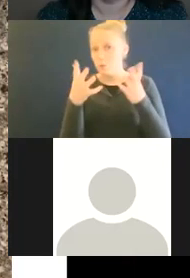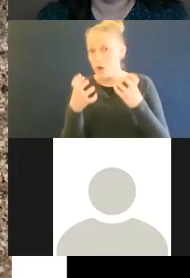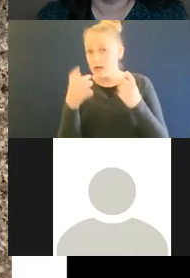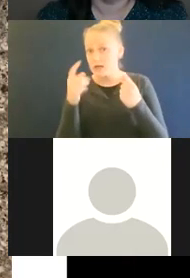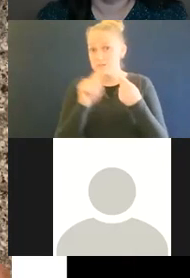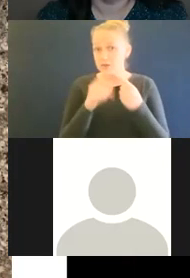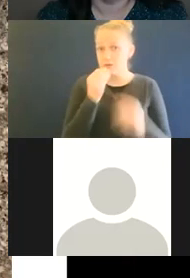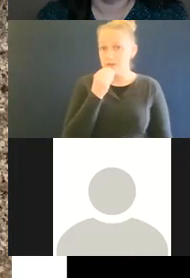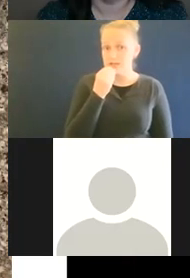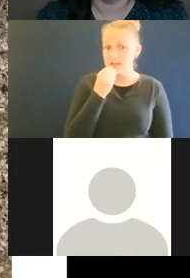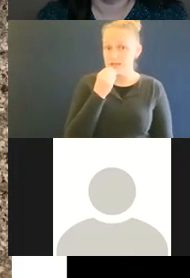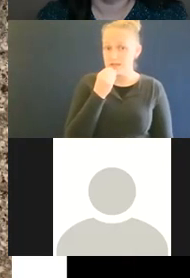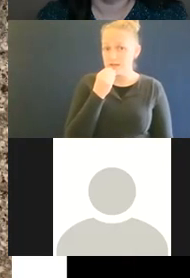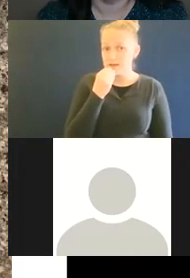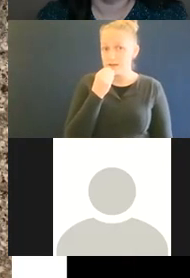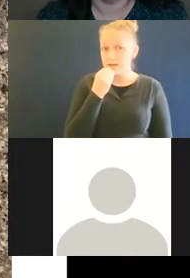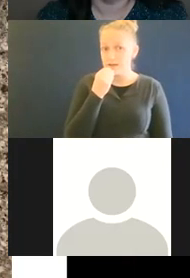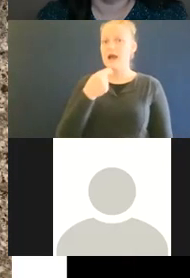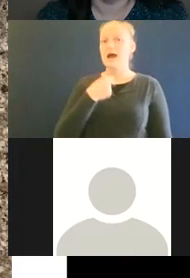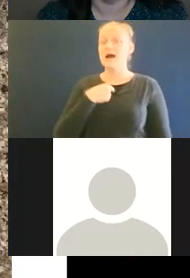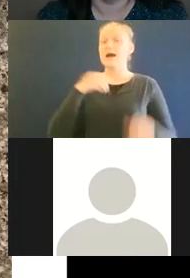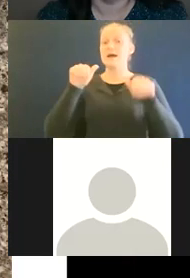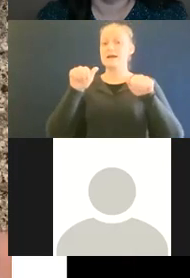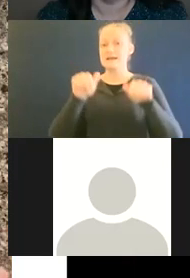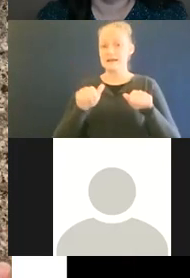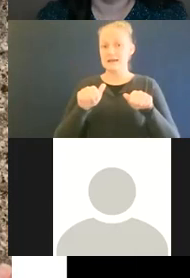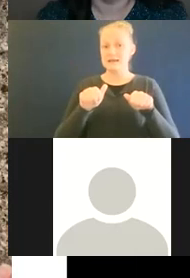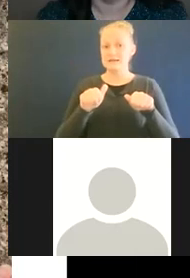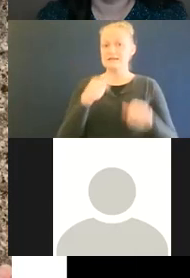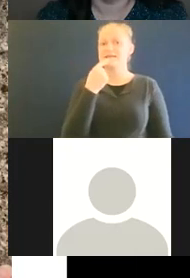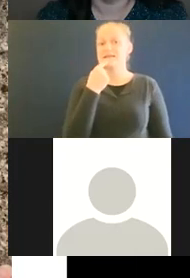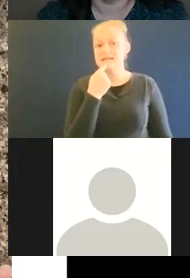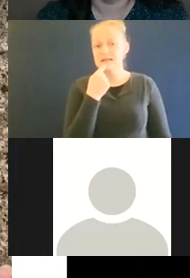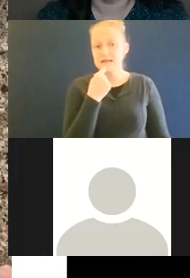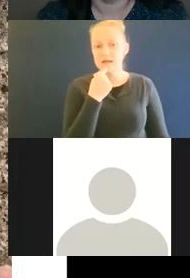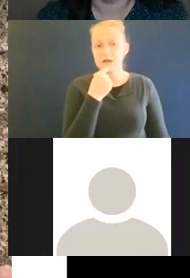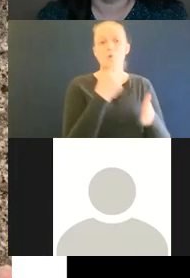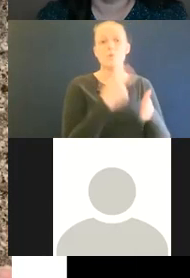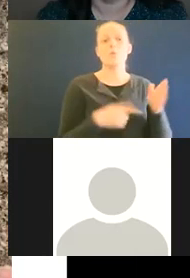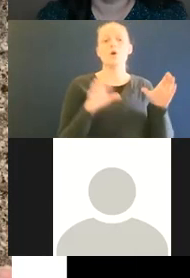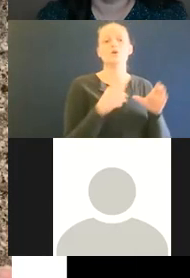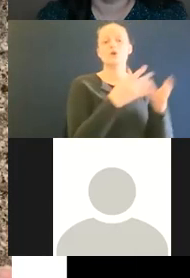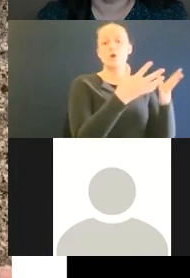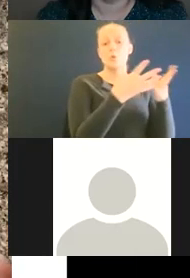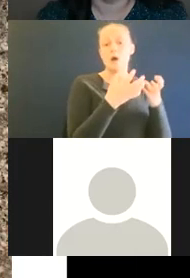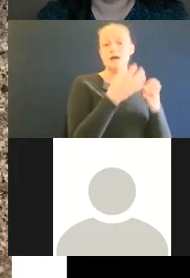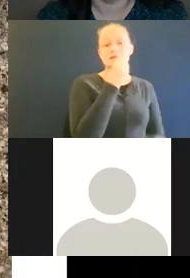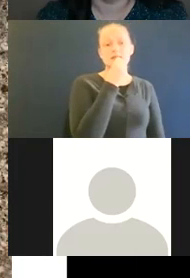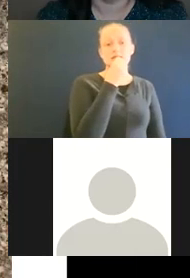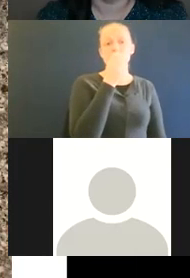can grow, what do you want to eat? Or grow even